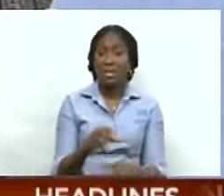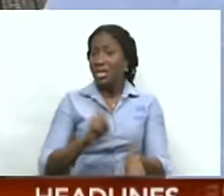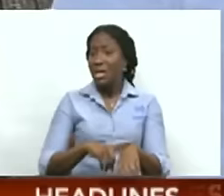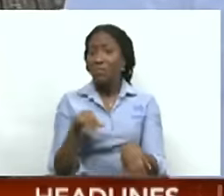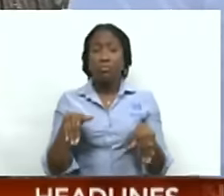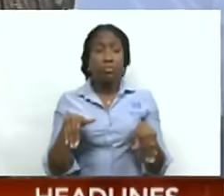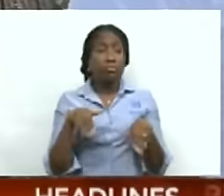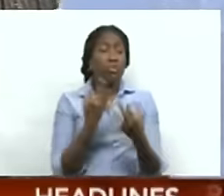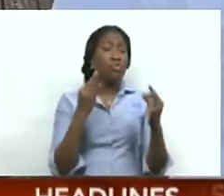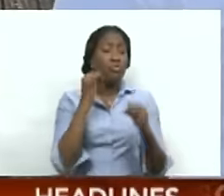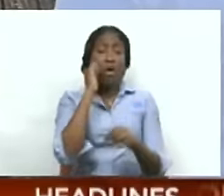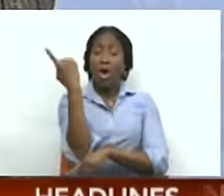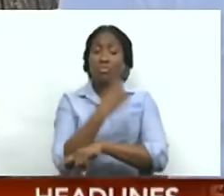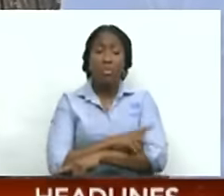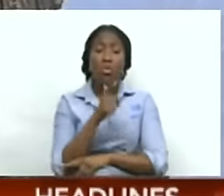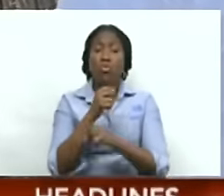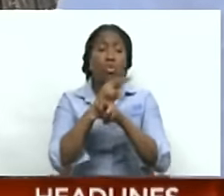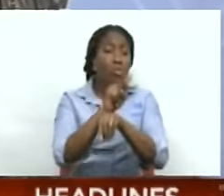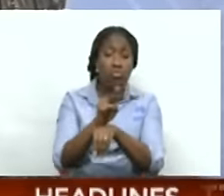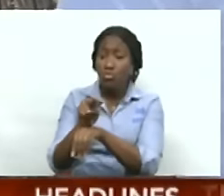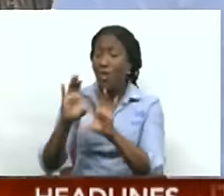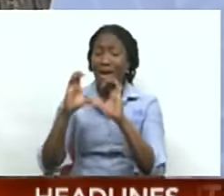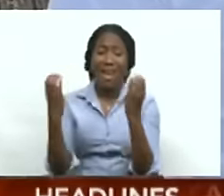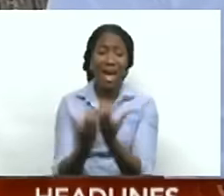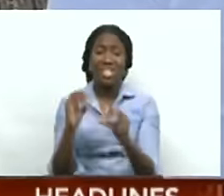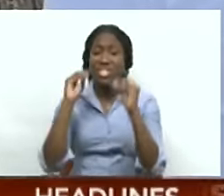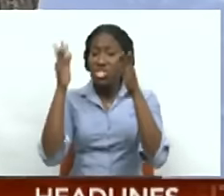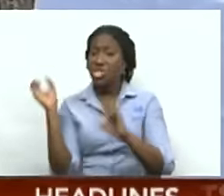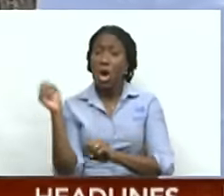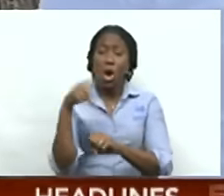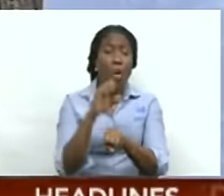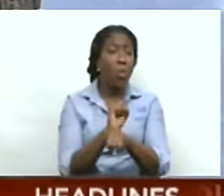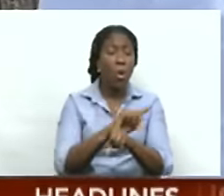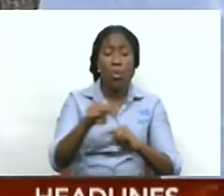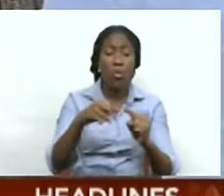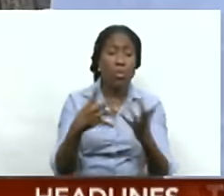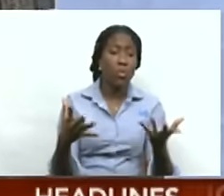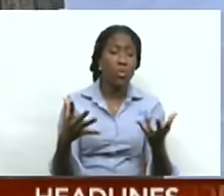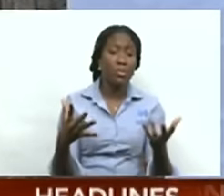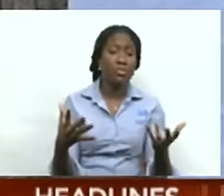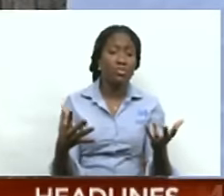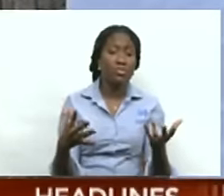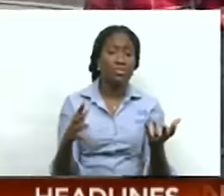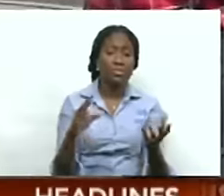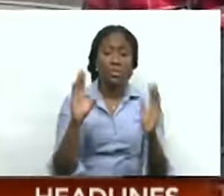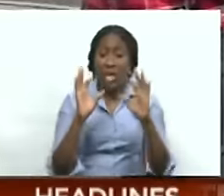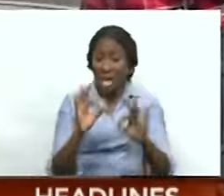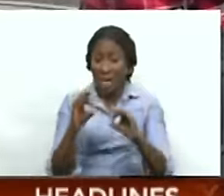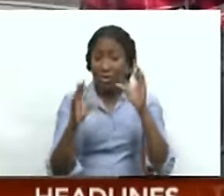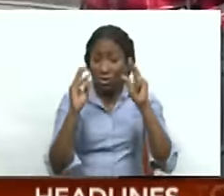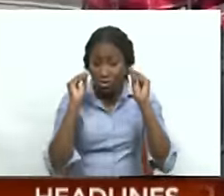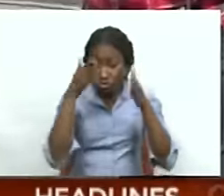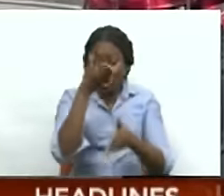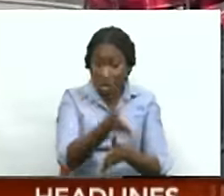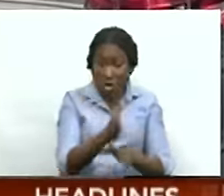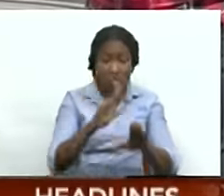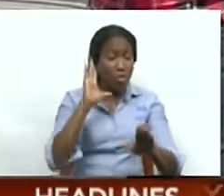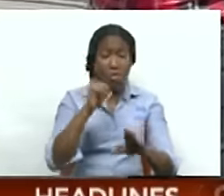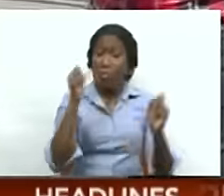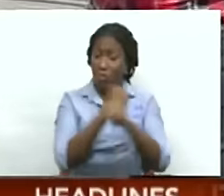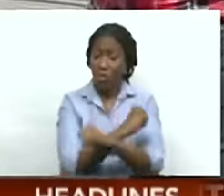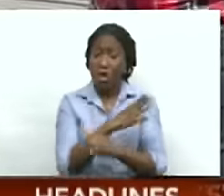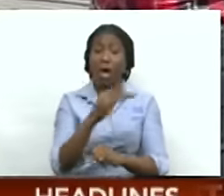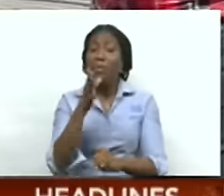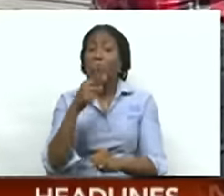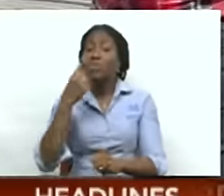class, will the teacher come to work? It will be children won't be fighting. Mother Sherry Dowlat says her daughter has been in